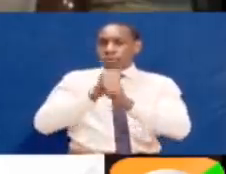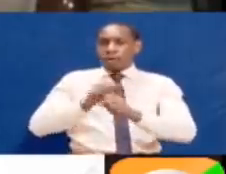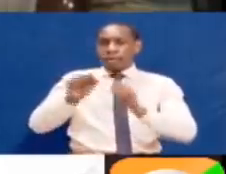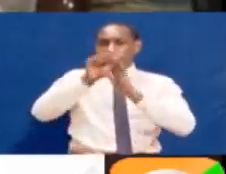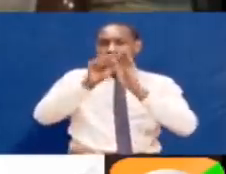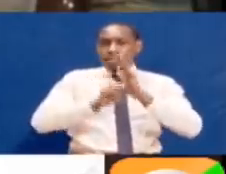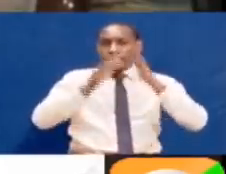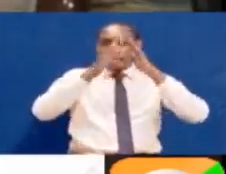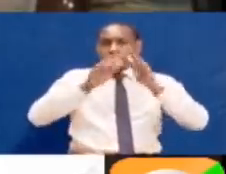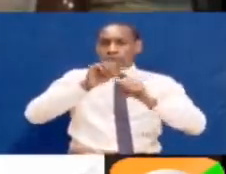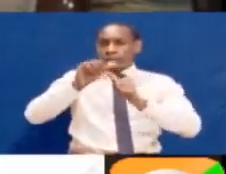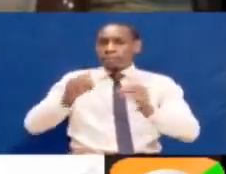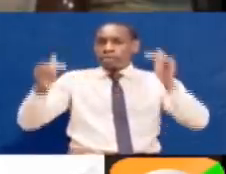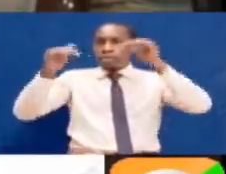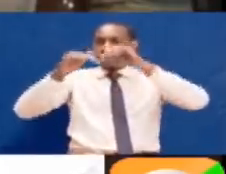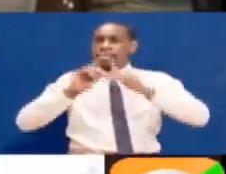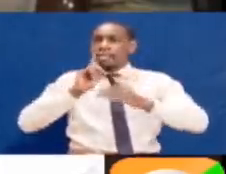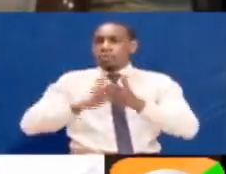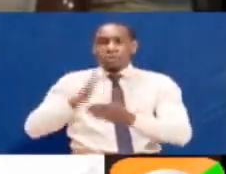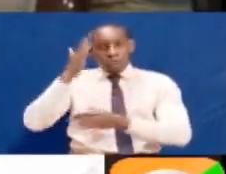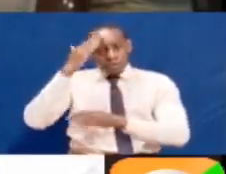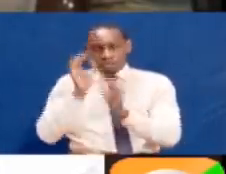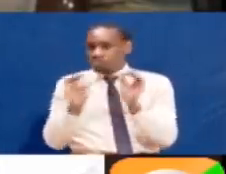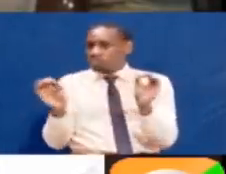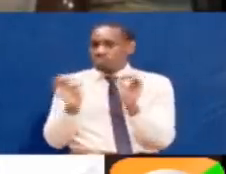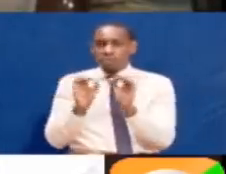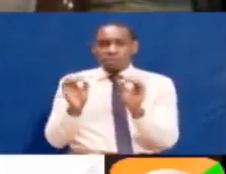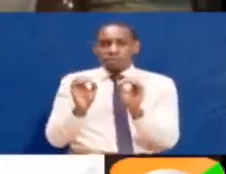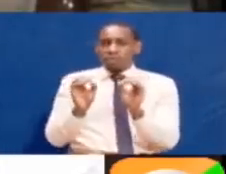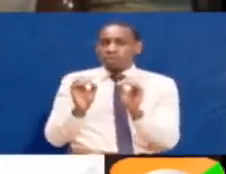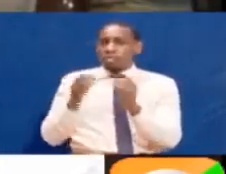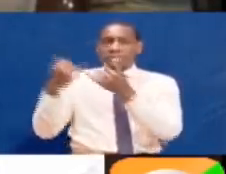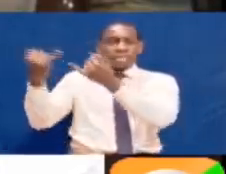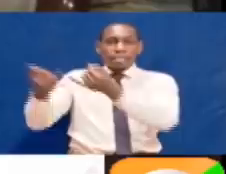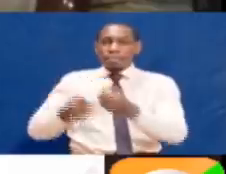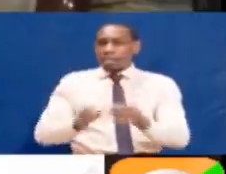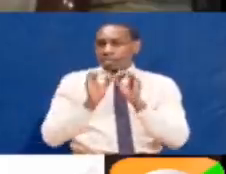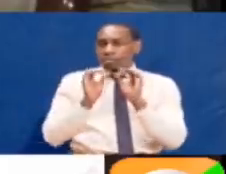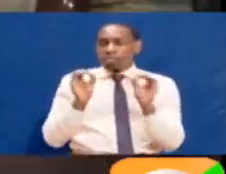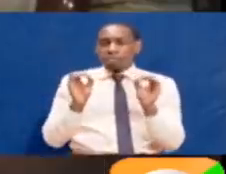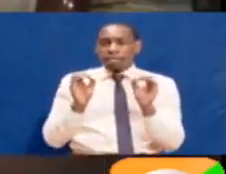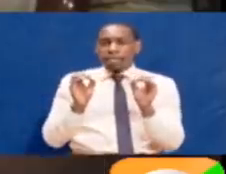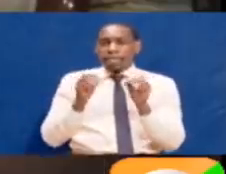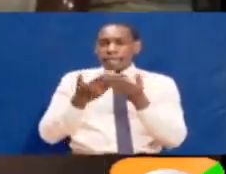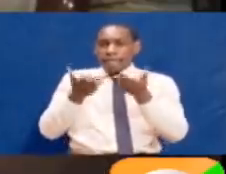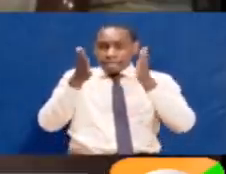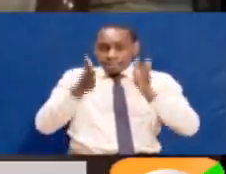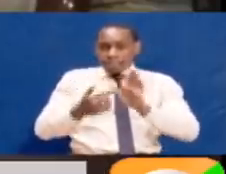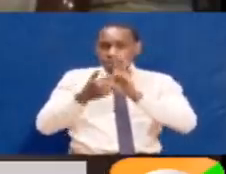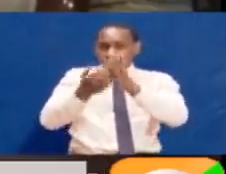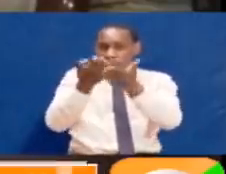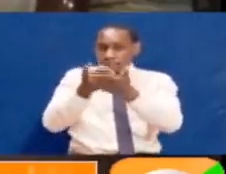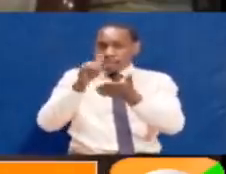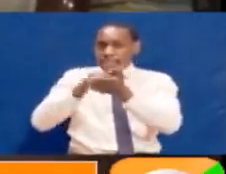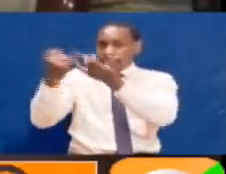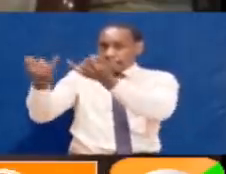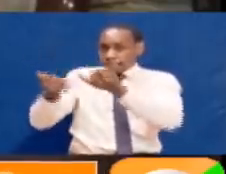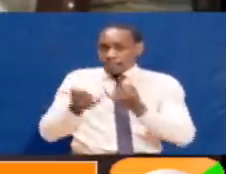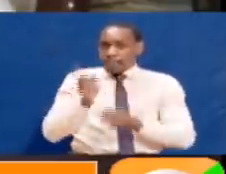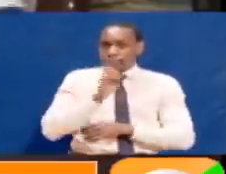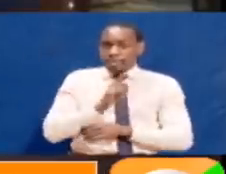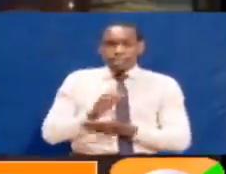State House about that meeting, they told me they don't know. So I was not invited. Let someone give the evidence that I was invited. I was